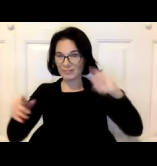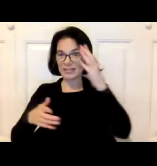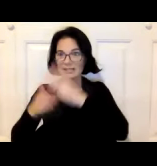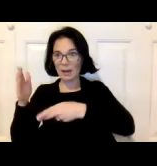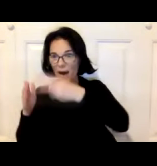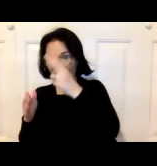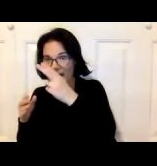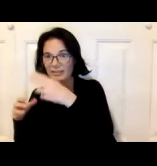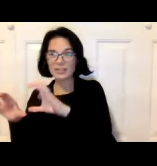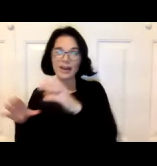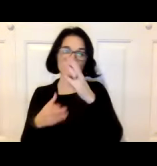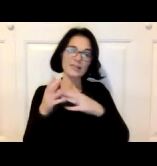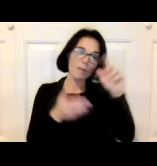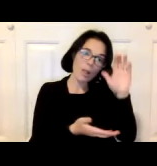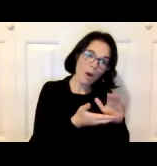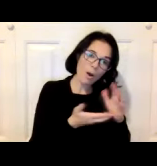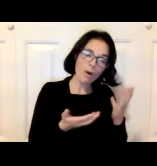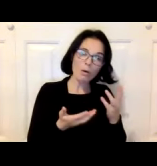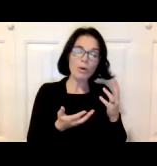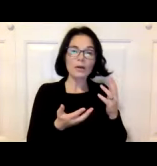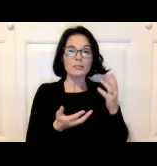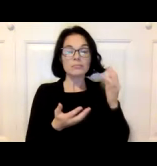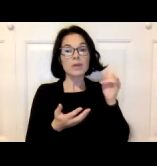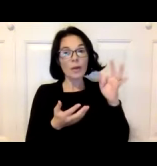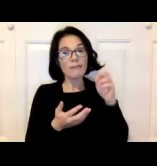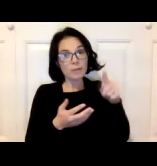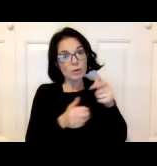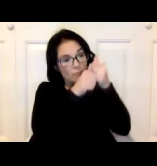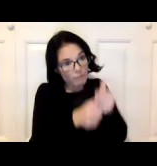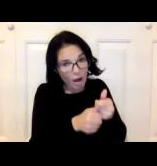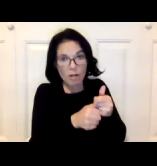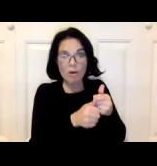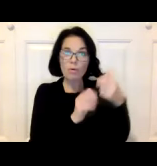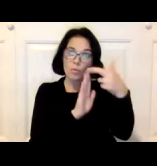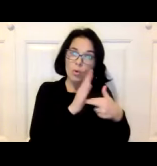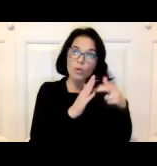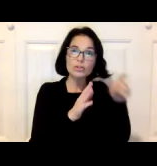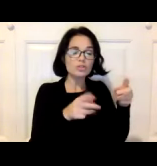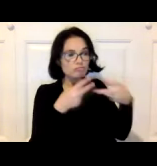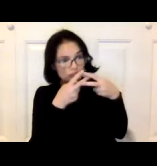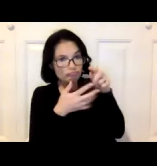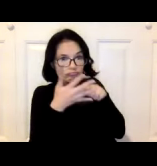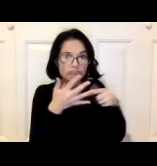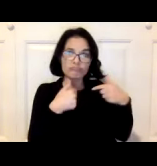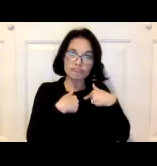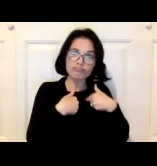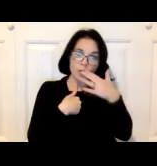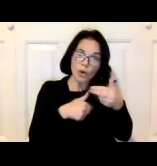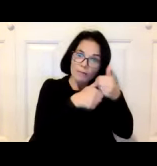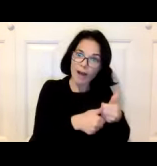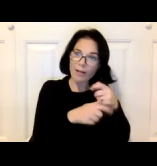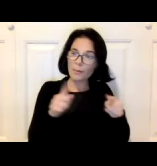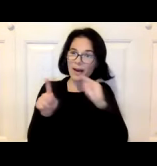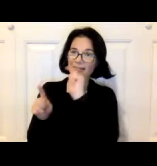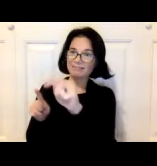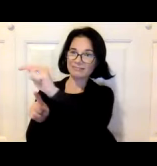you are, quarantining and following all the rules, and maybe some of the guests who are at the event, maybe they haven't been as